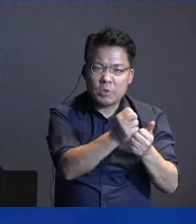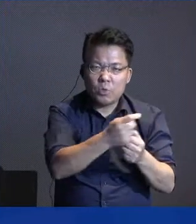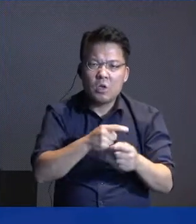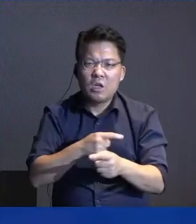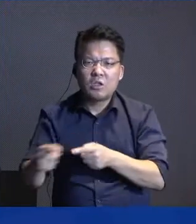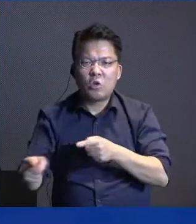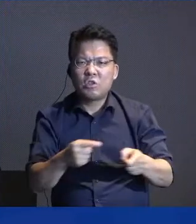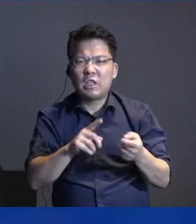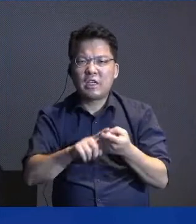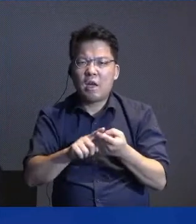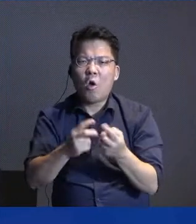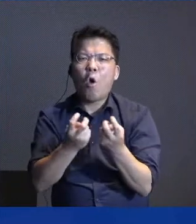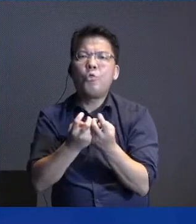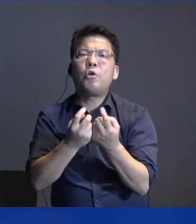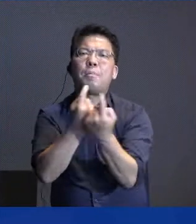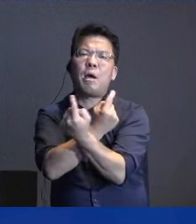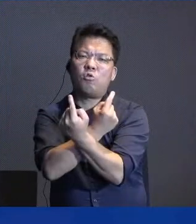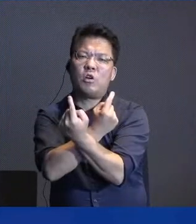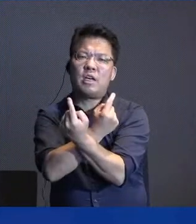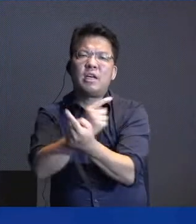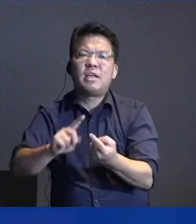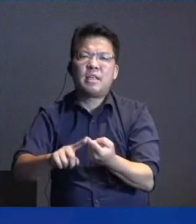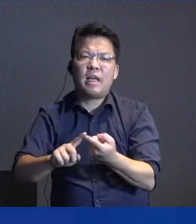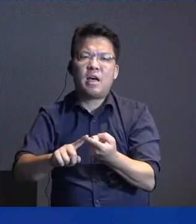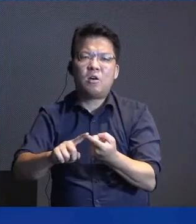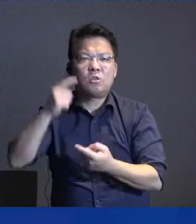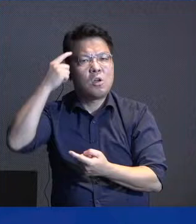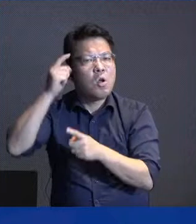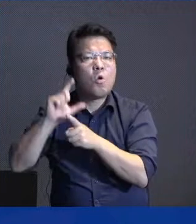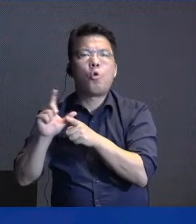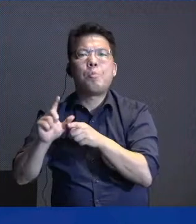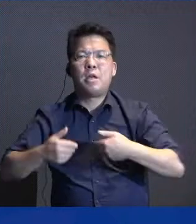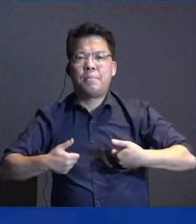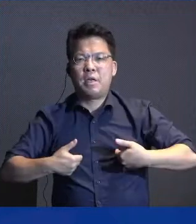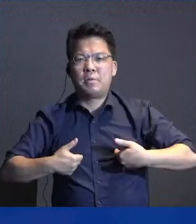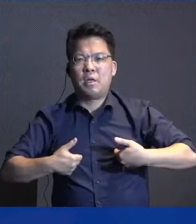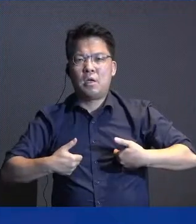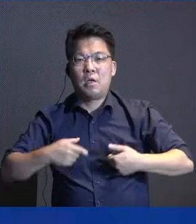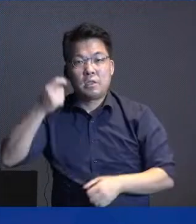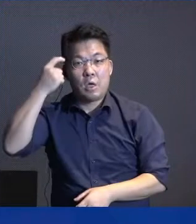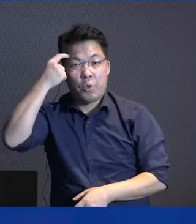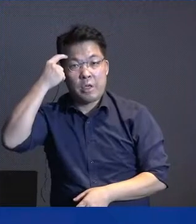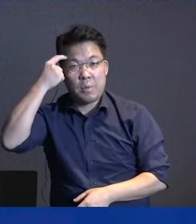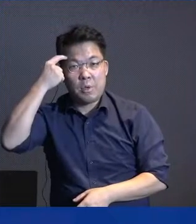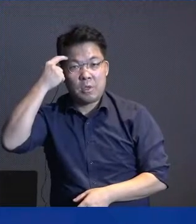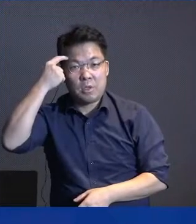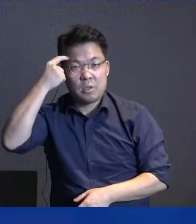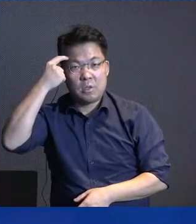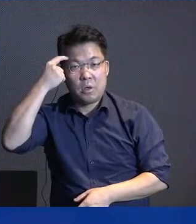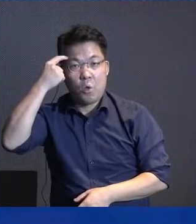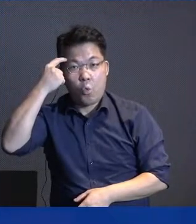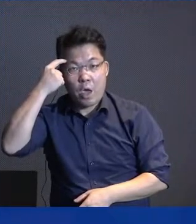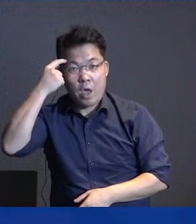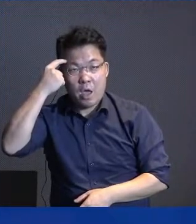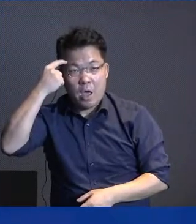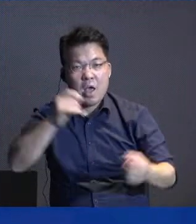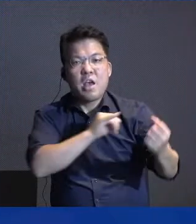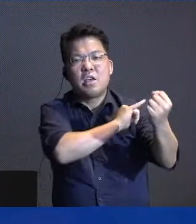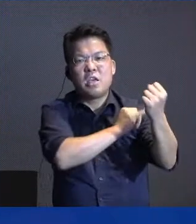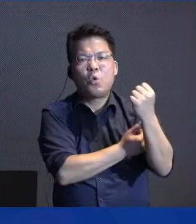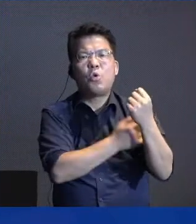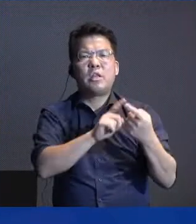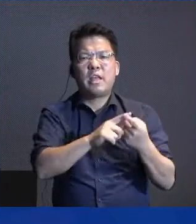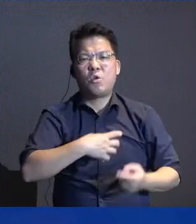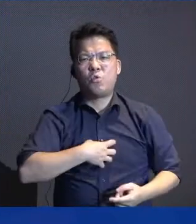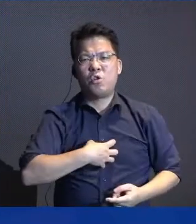the inequalities, and the human rights crisis are forever increasing. And age is not a